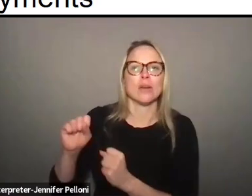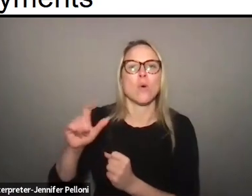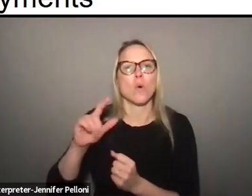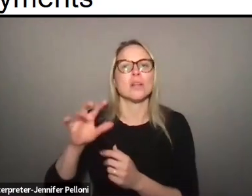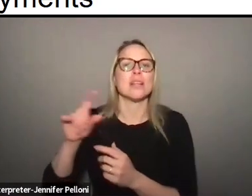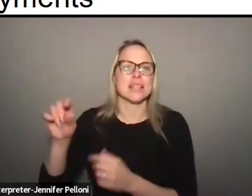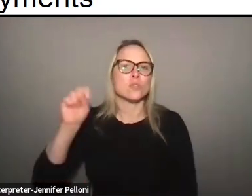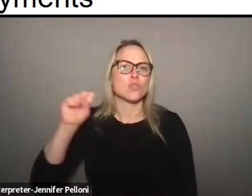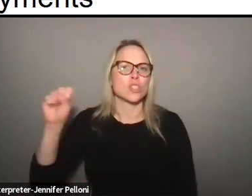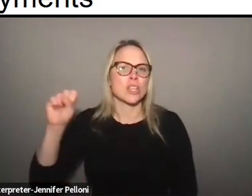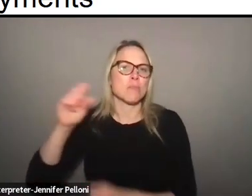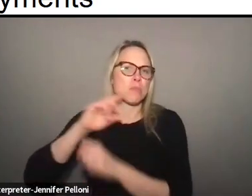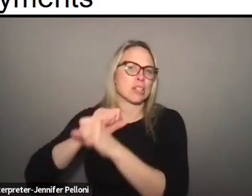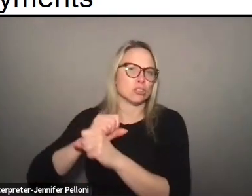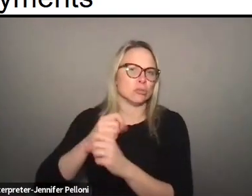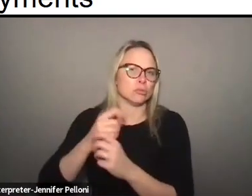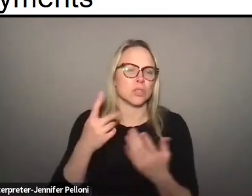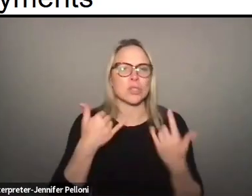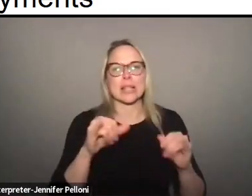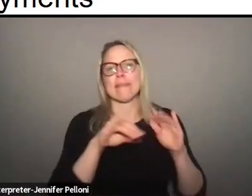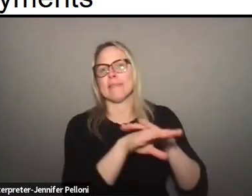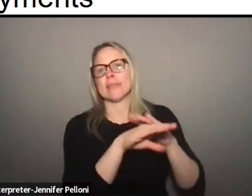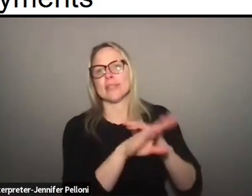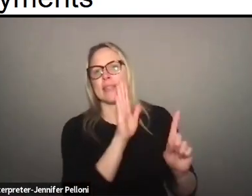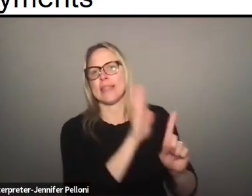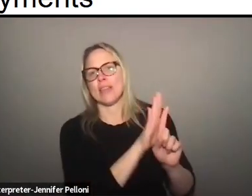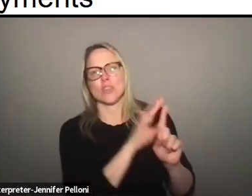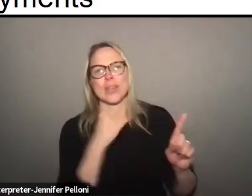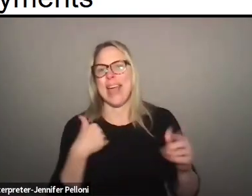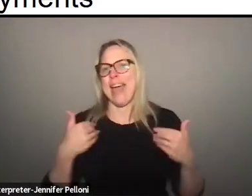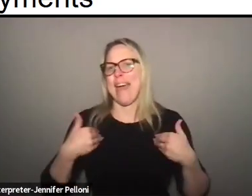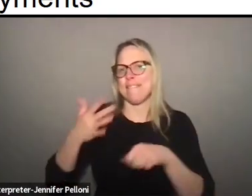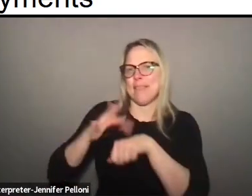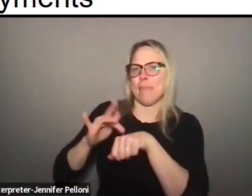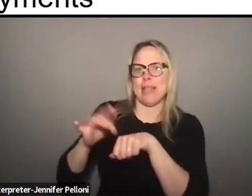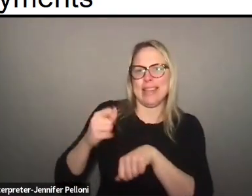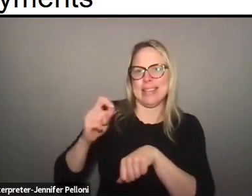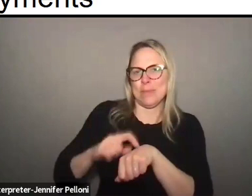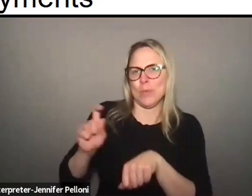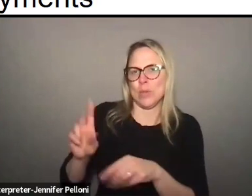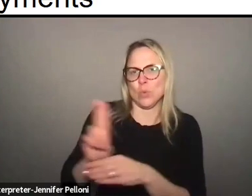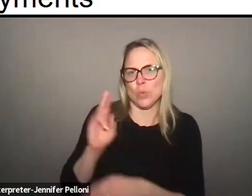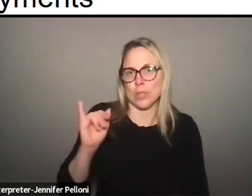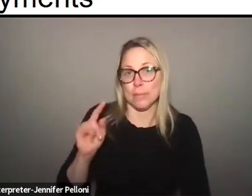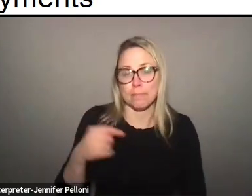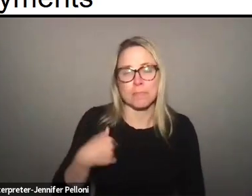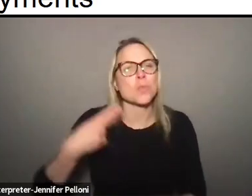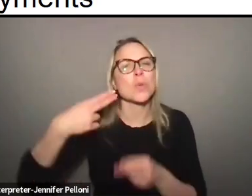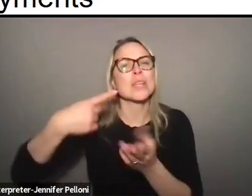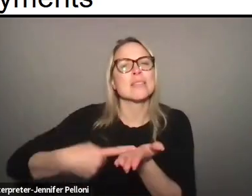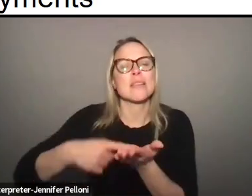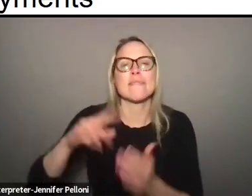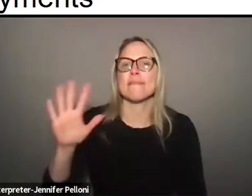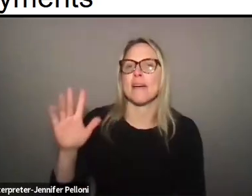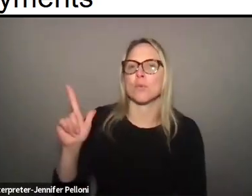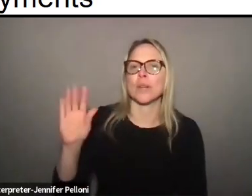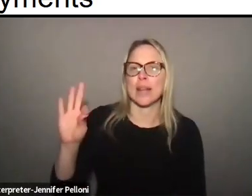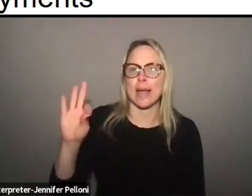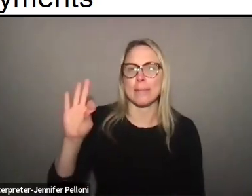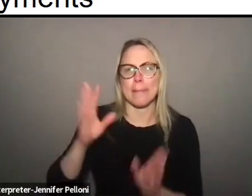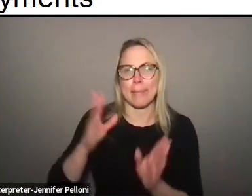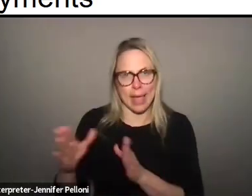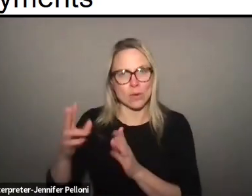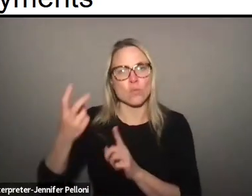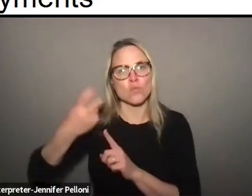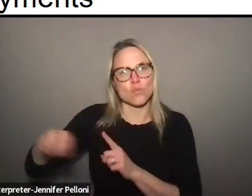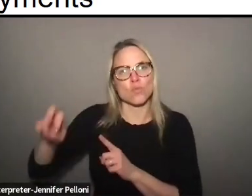Social Security, and you can still access it whenever you need it. We've talked about rollovers from 529 plans, college